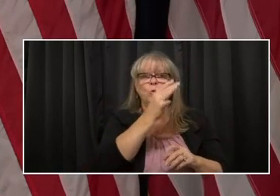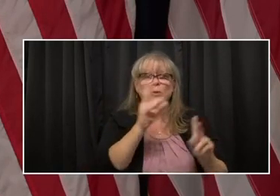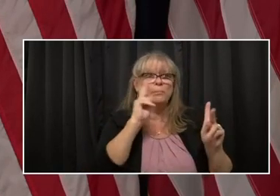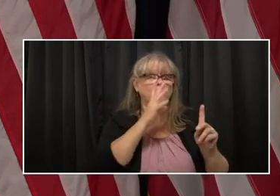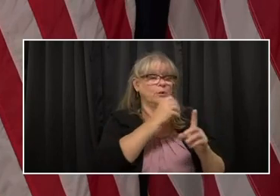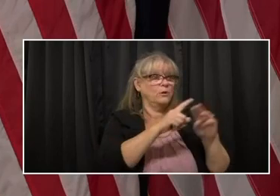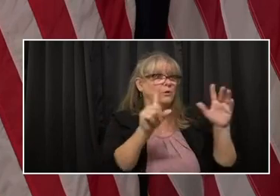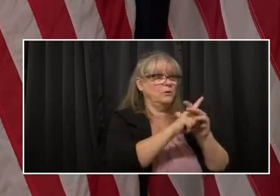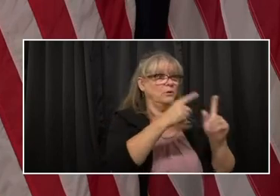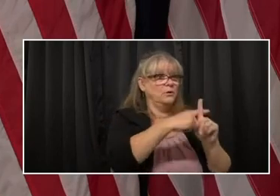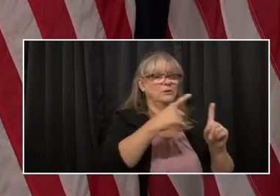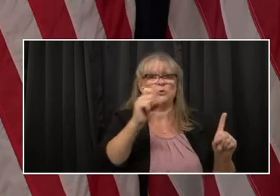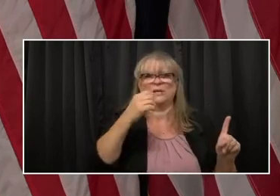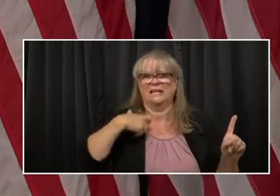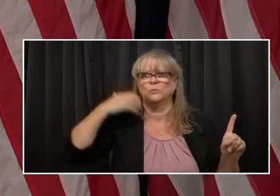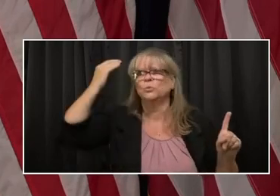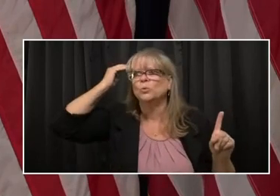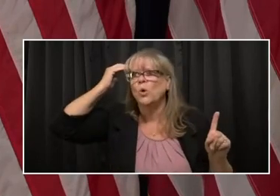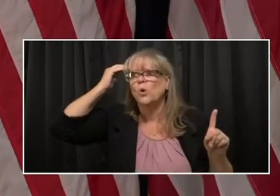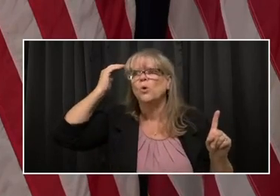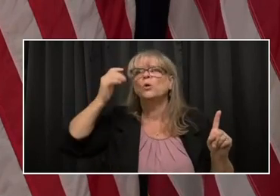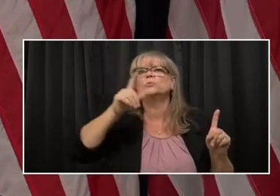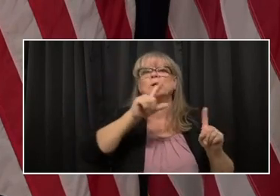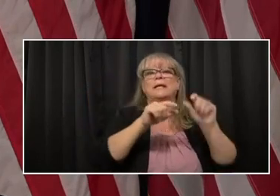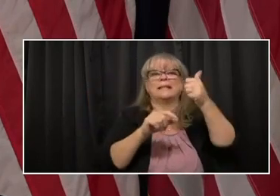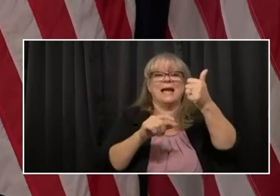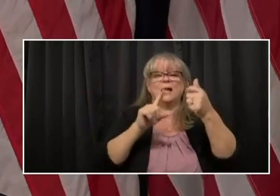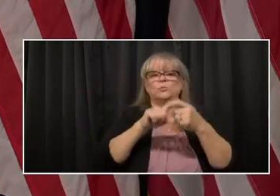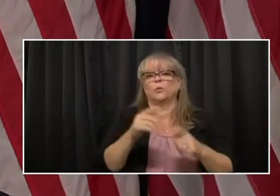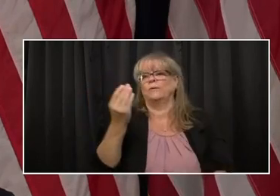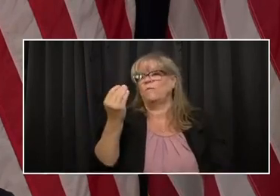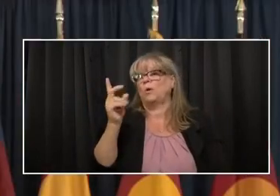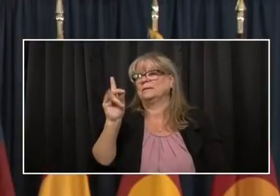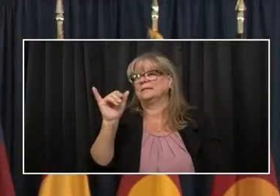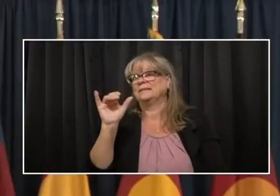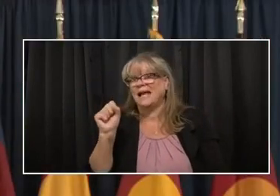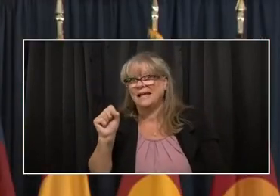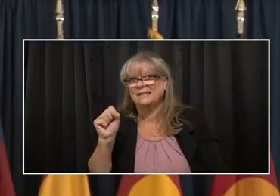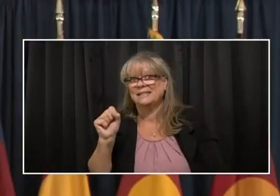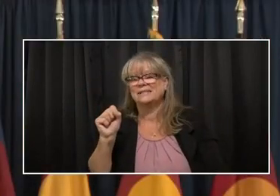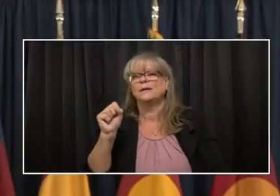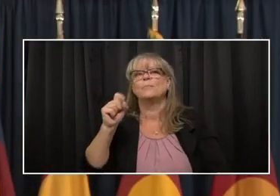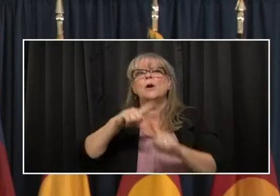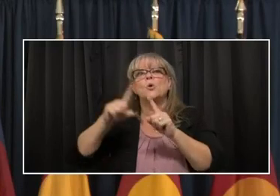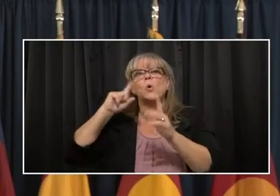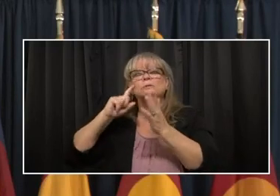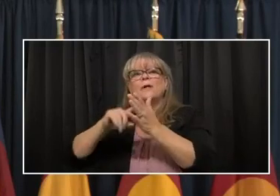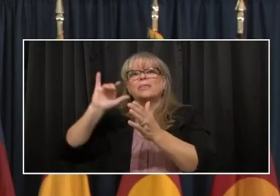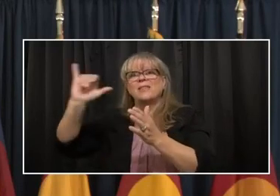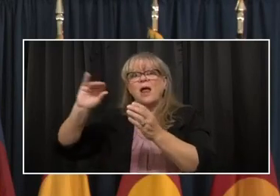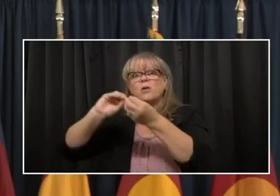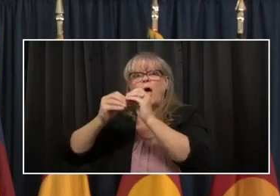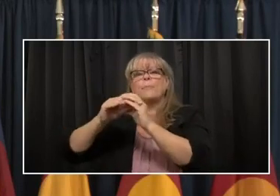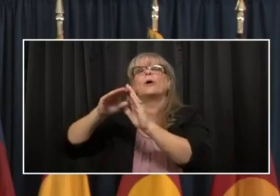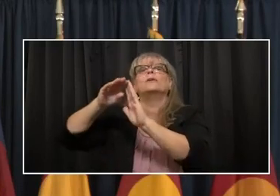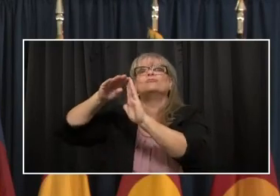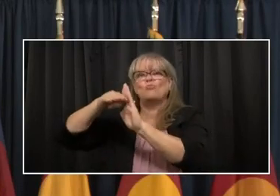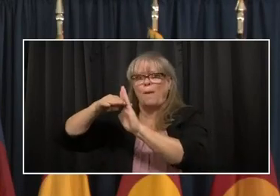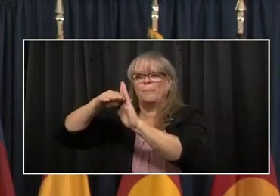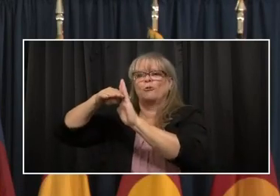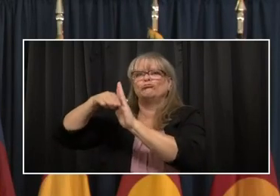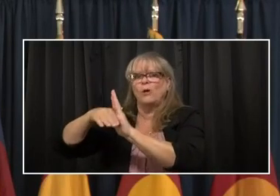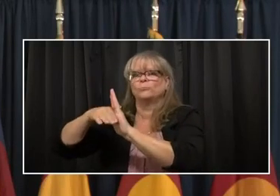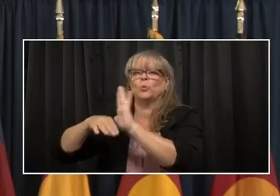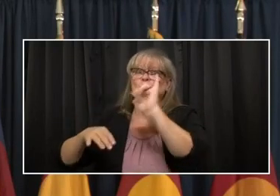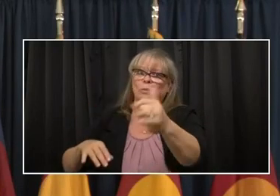downward trend. And we also, of course, at the end of the day, want to acknowledge those who paid the ultimate